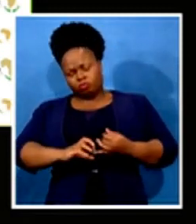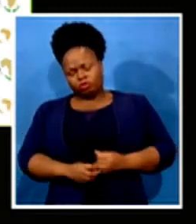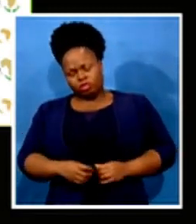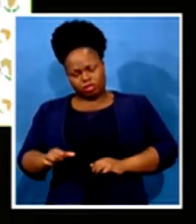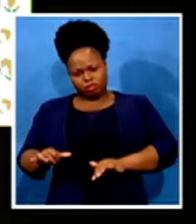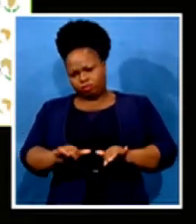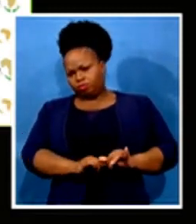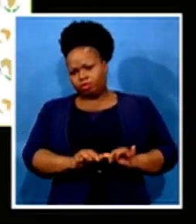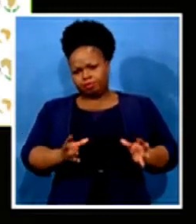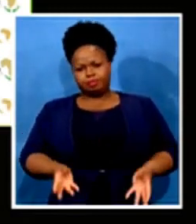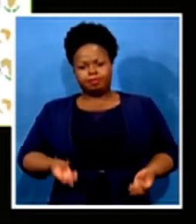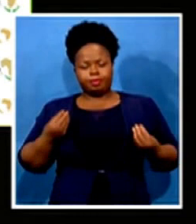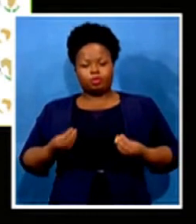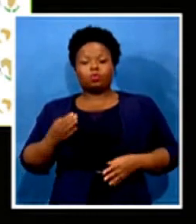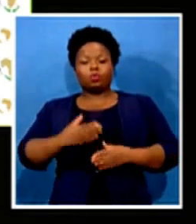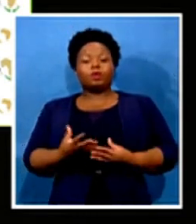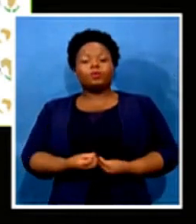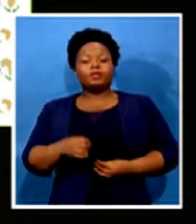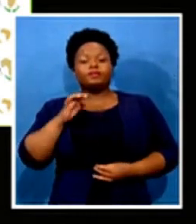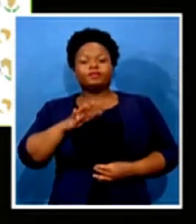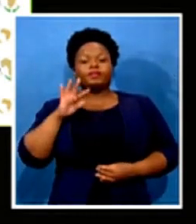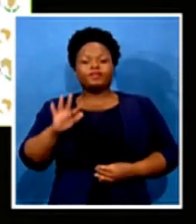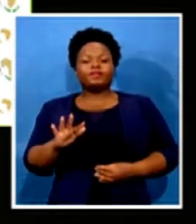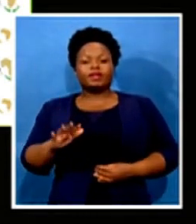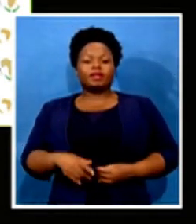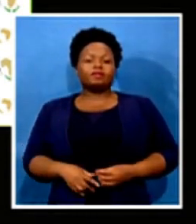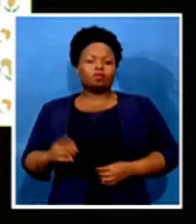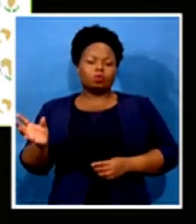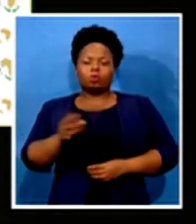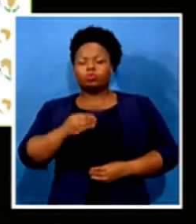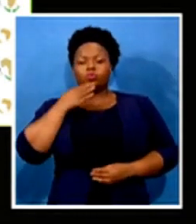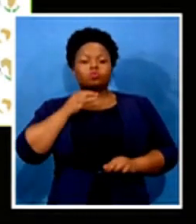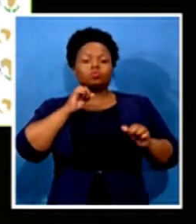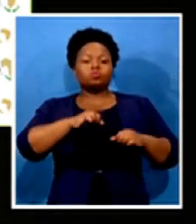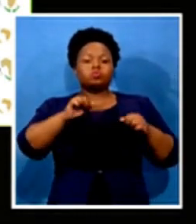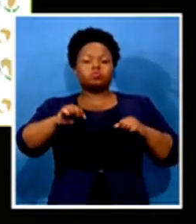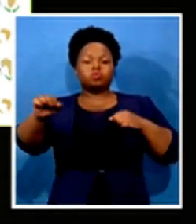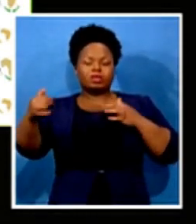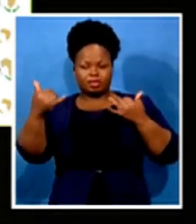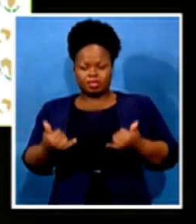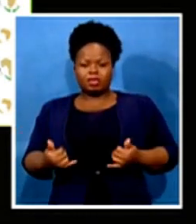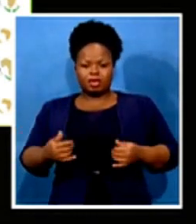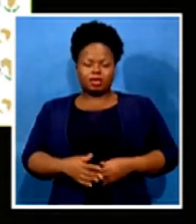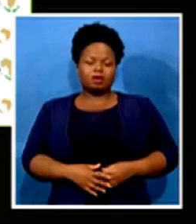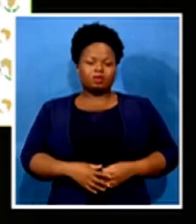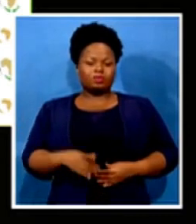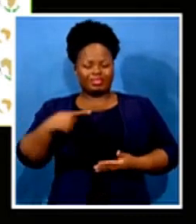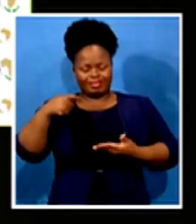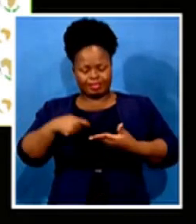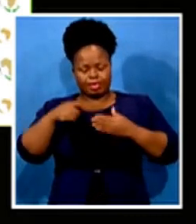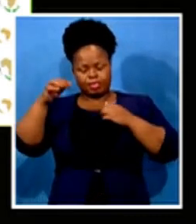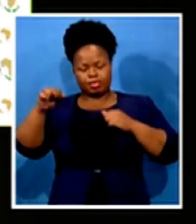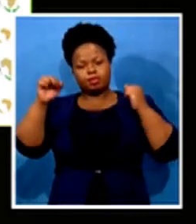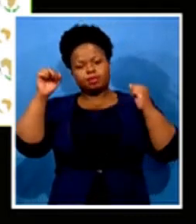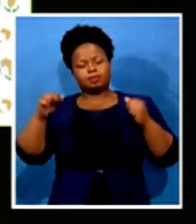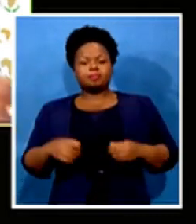member states to come to a consensus where we can now take it to the Afro-Exim Bank and then sign the deals and begin to get the money flow